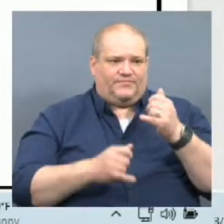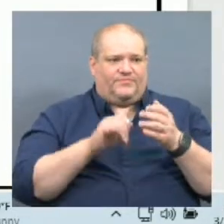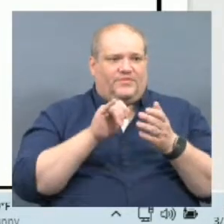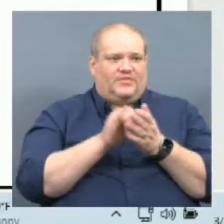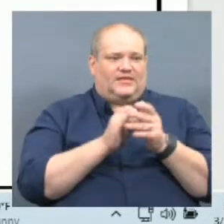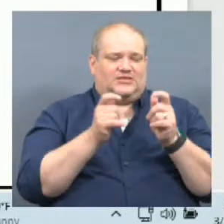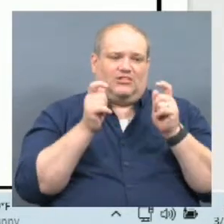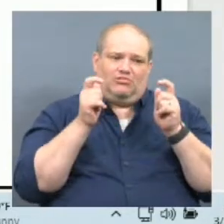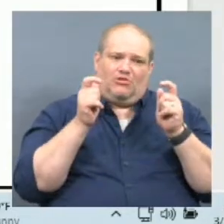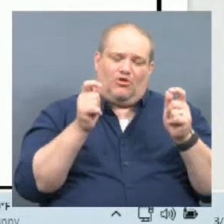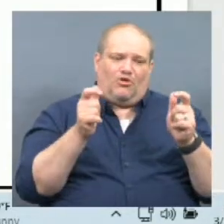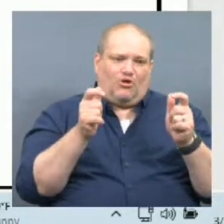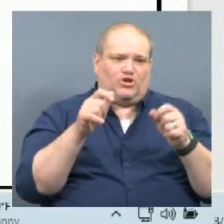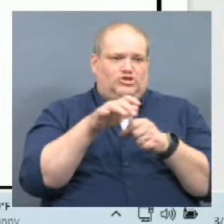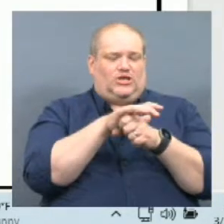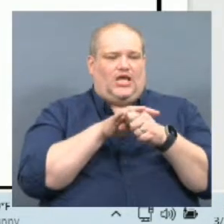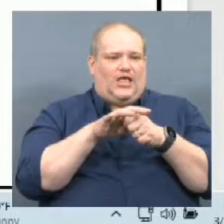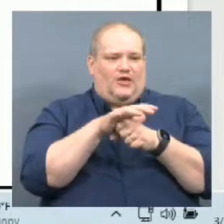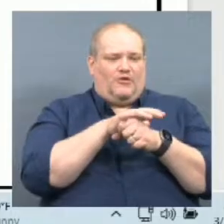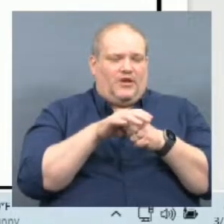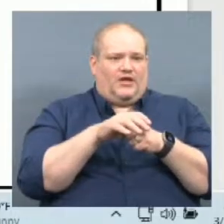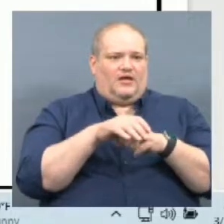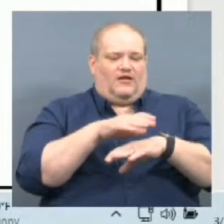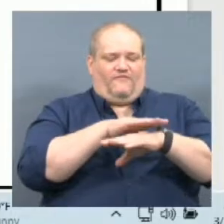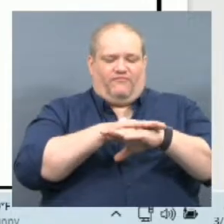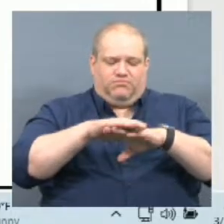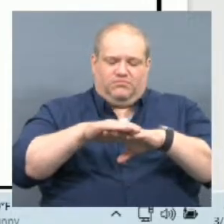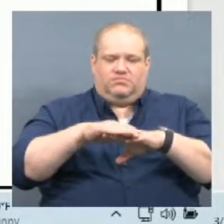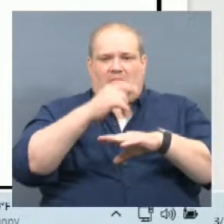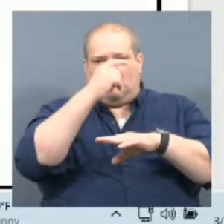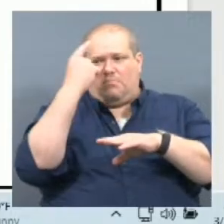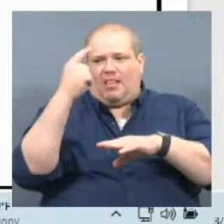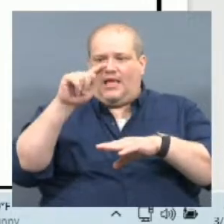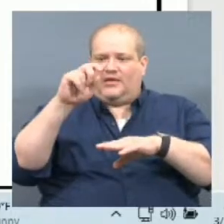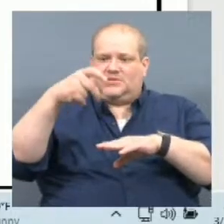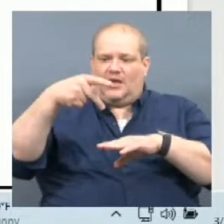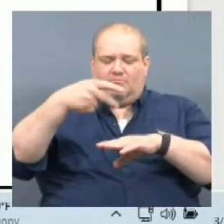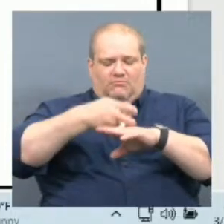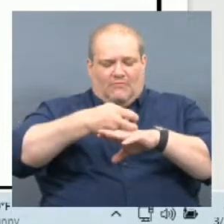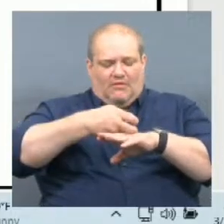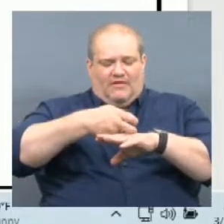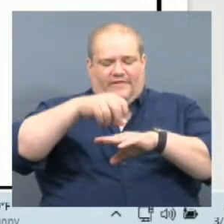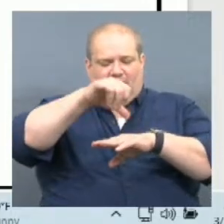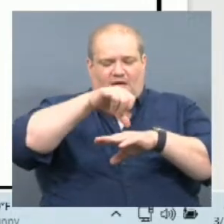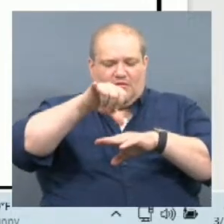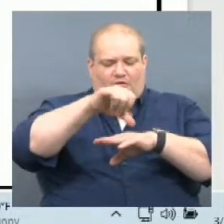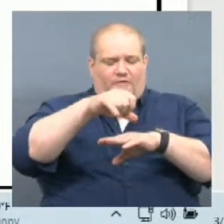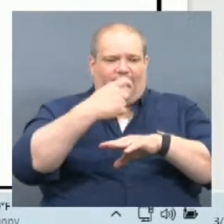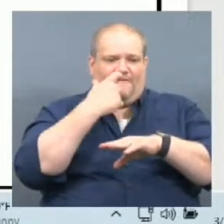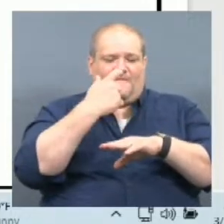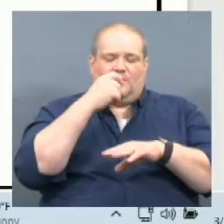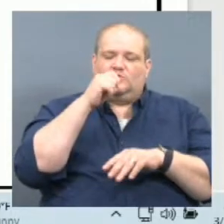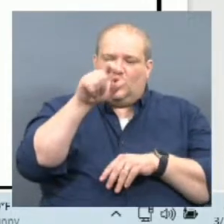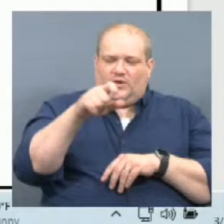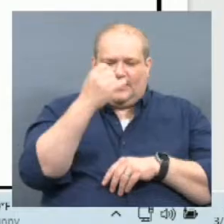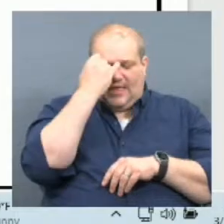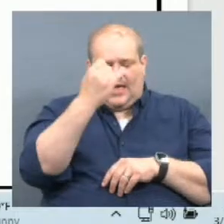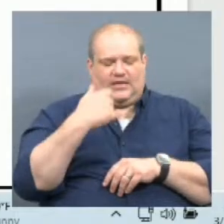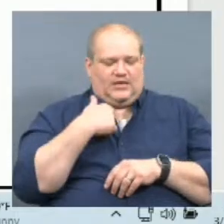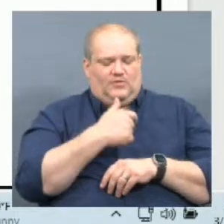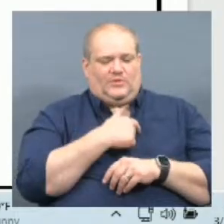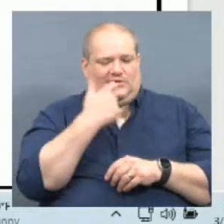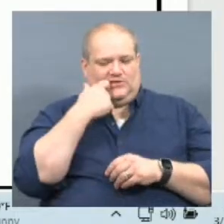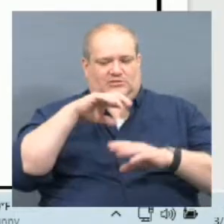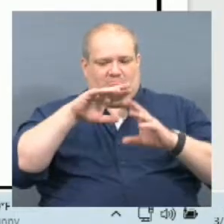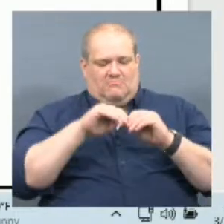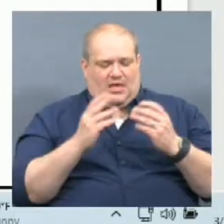a large area of blacktop. That's what it is. And we don't need the idea that we've just met